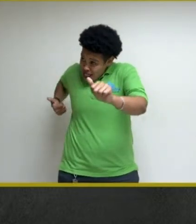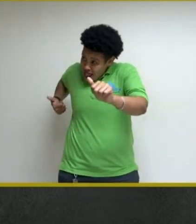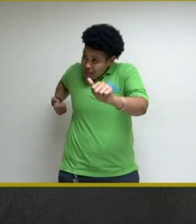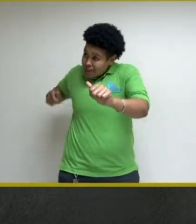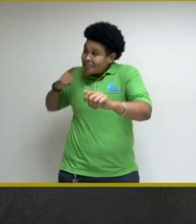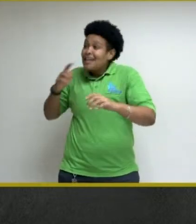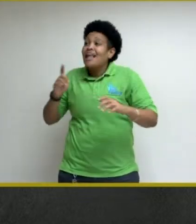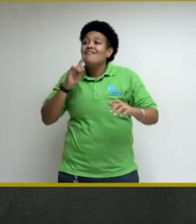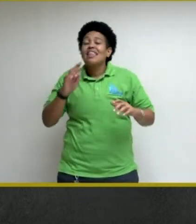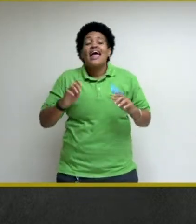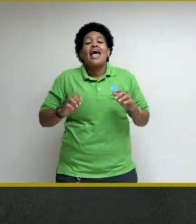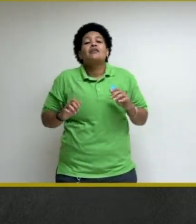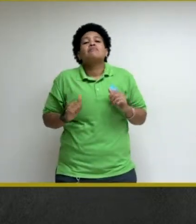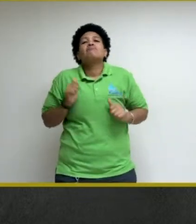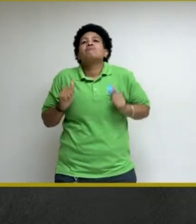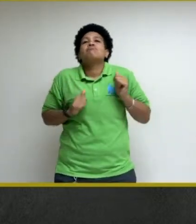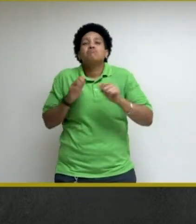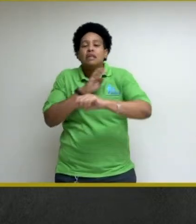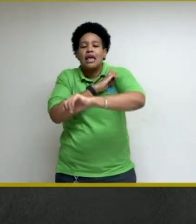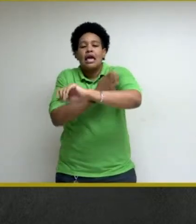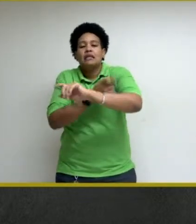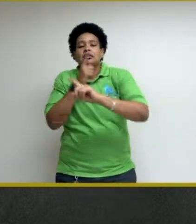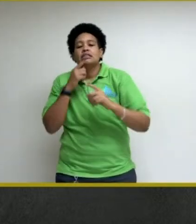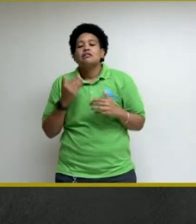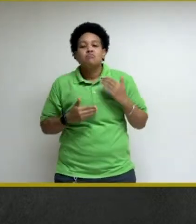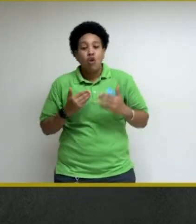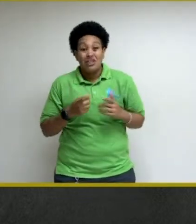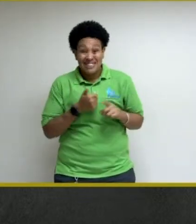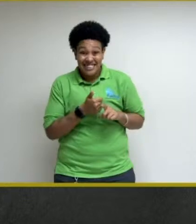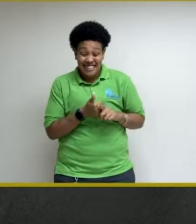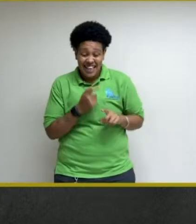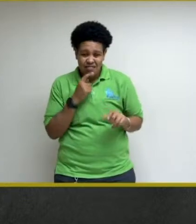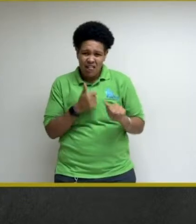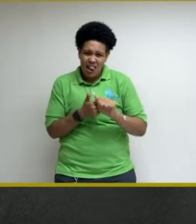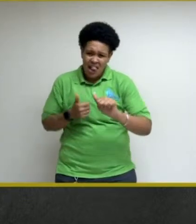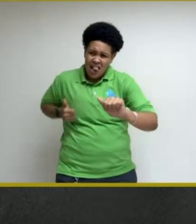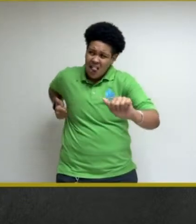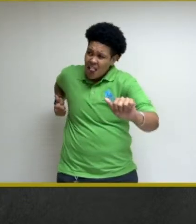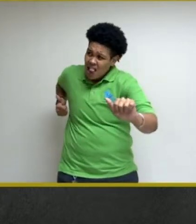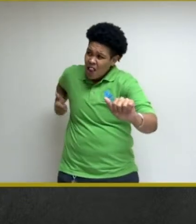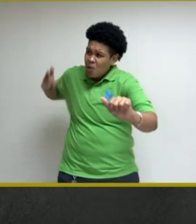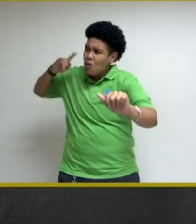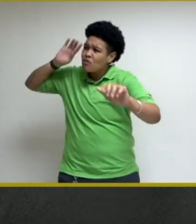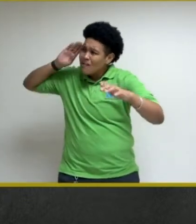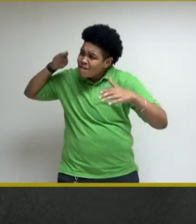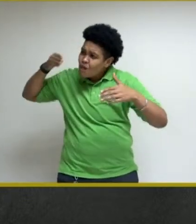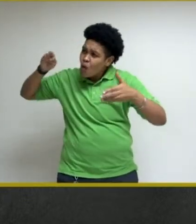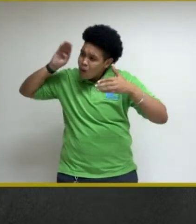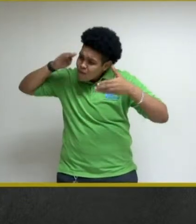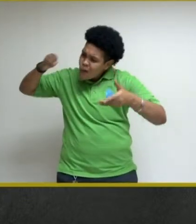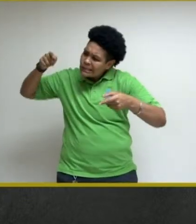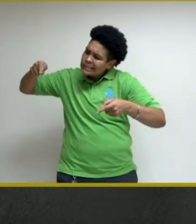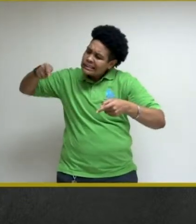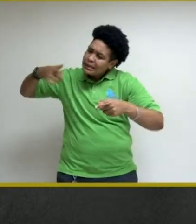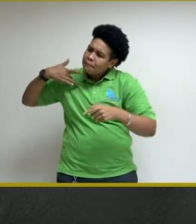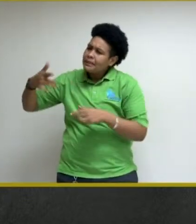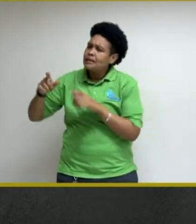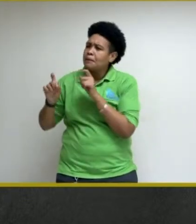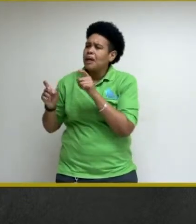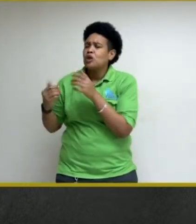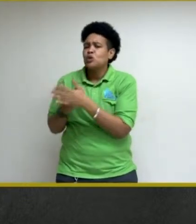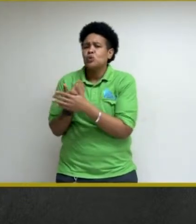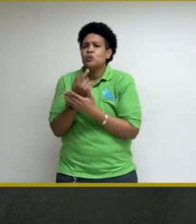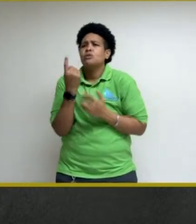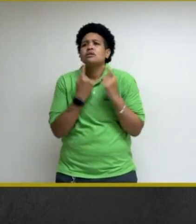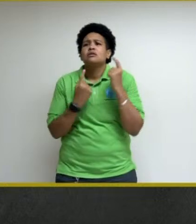energies to get recoveries processed were lagging behind, because you were focusing so much on dealing with new